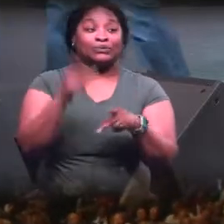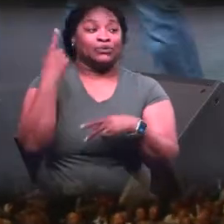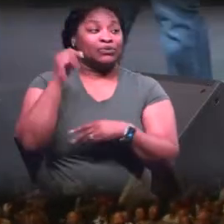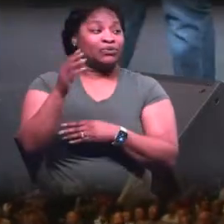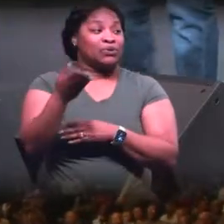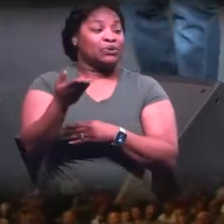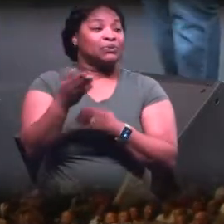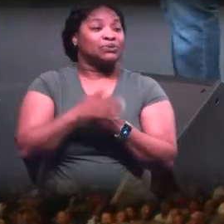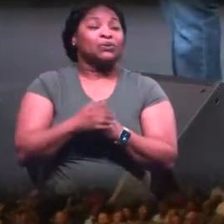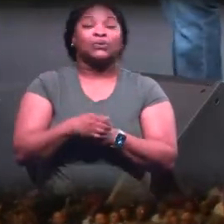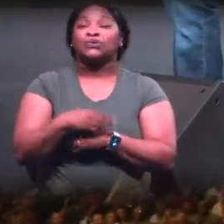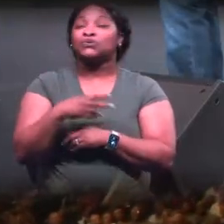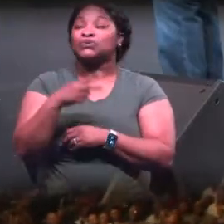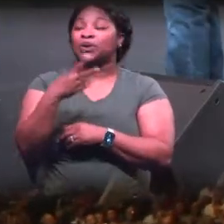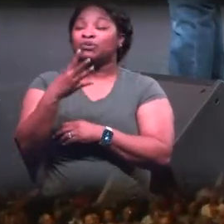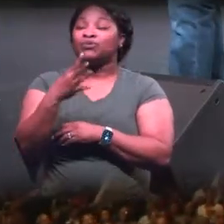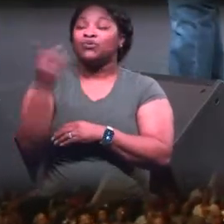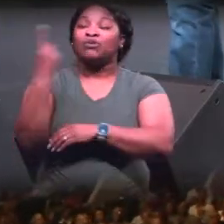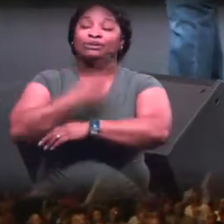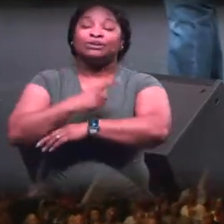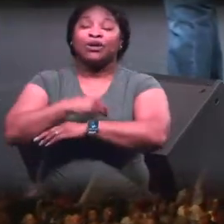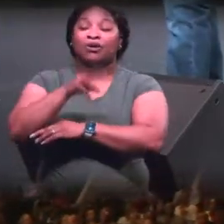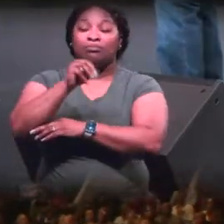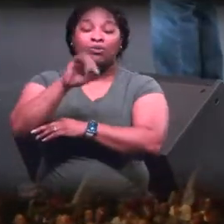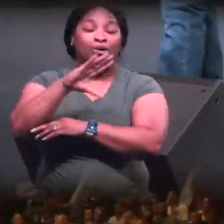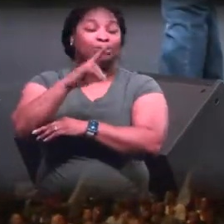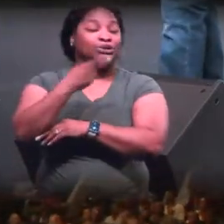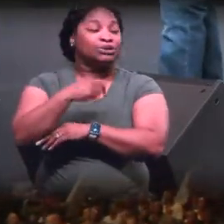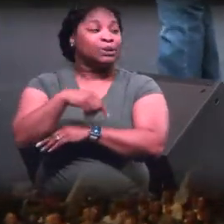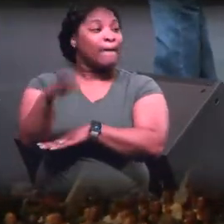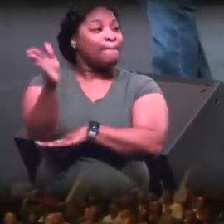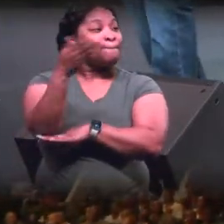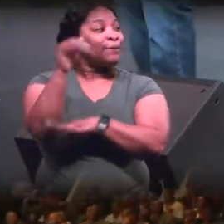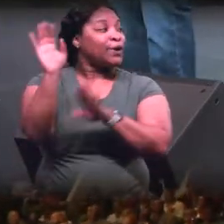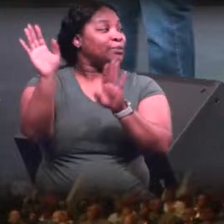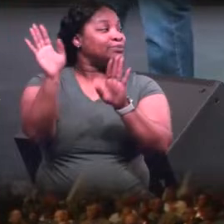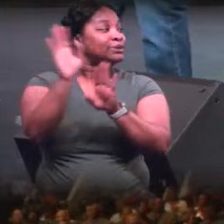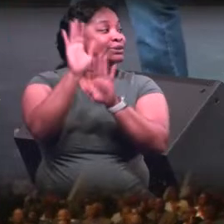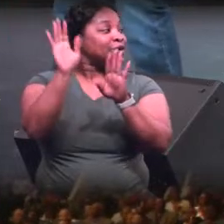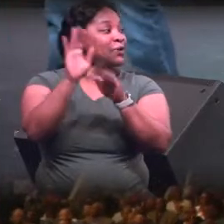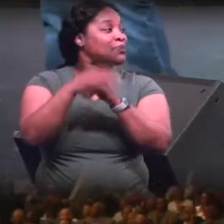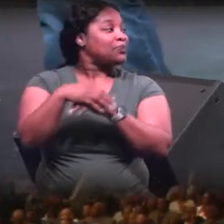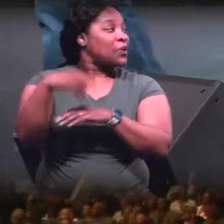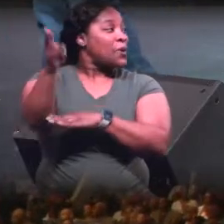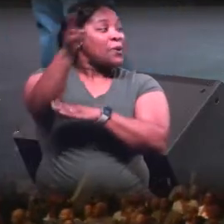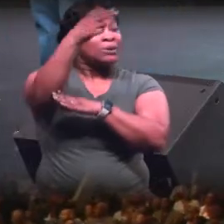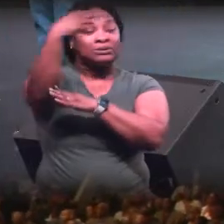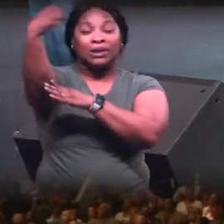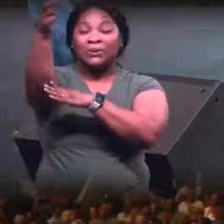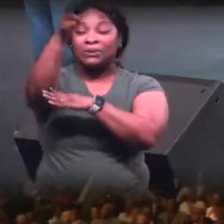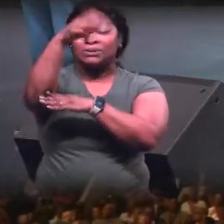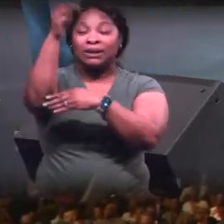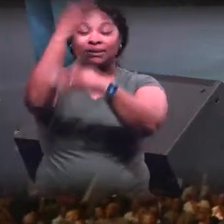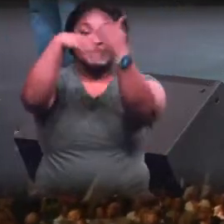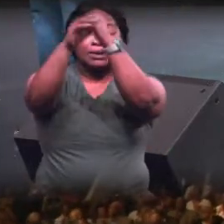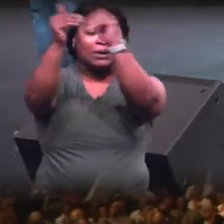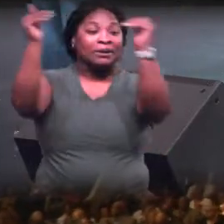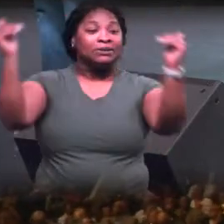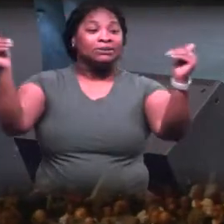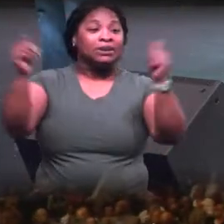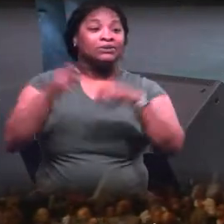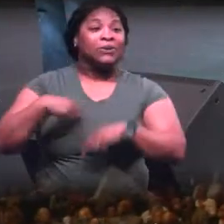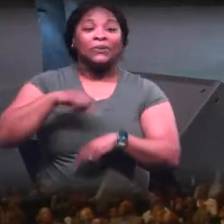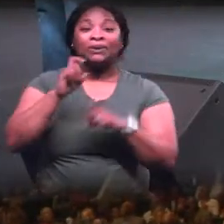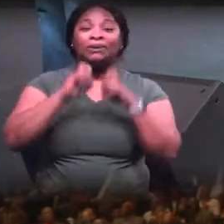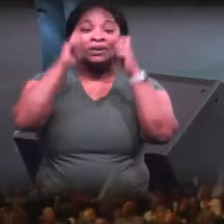this 24th day of March, Palm Sunday. Hosanna, Hosanna in the highest. We give God praise for